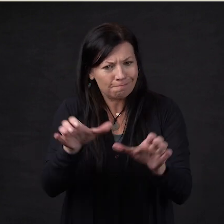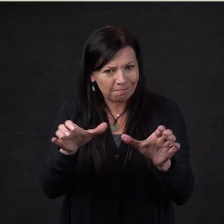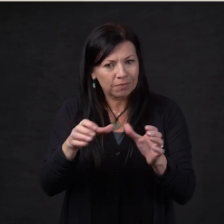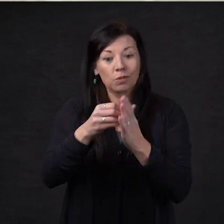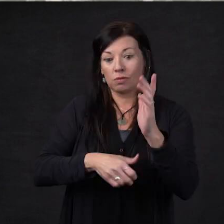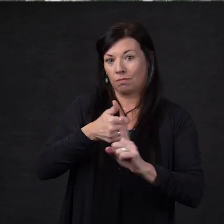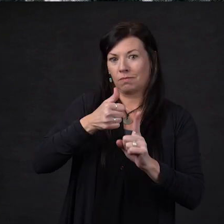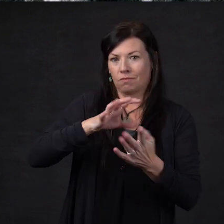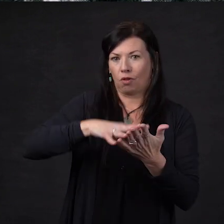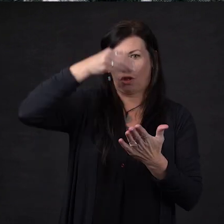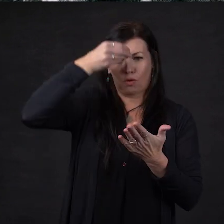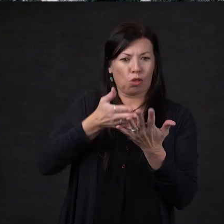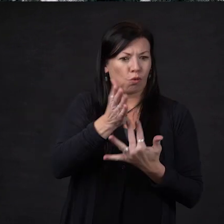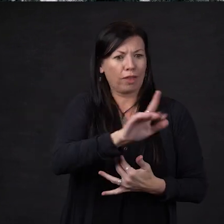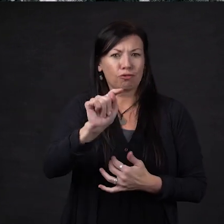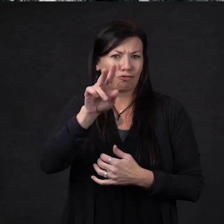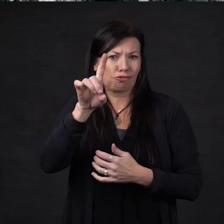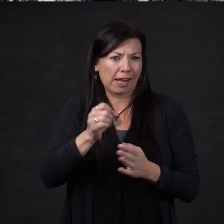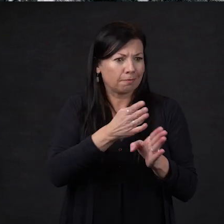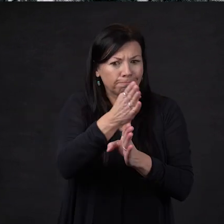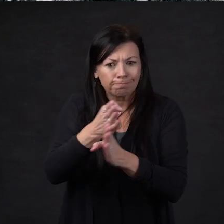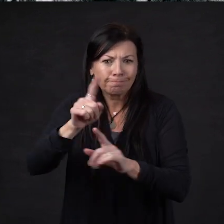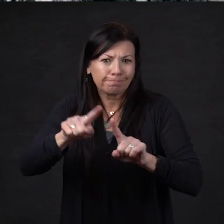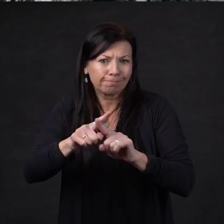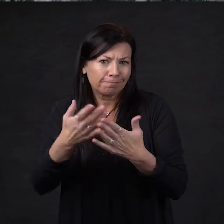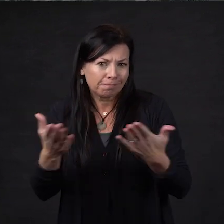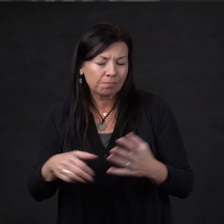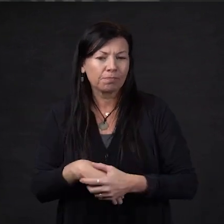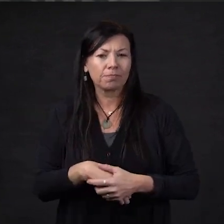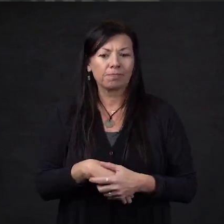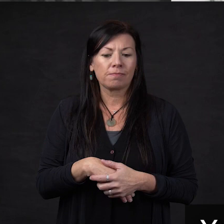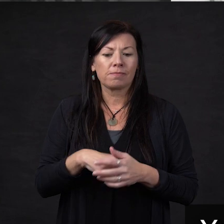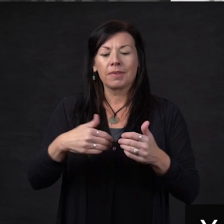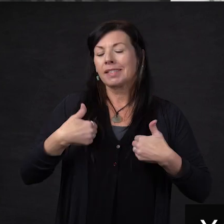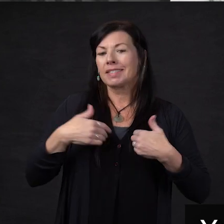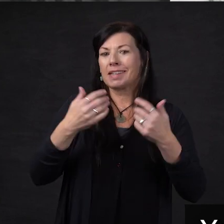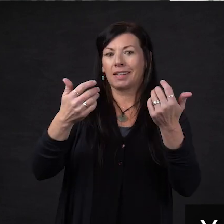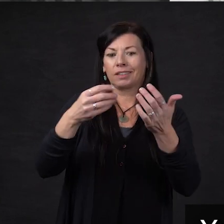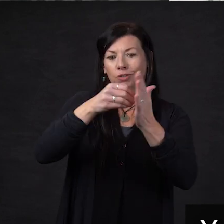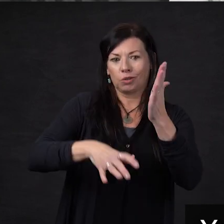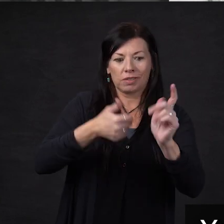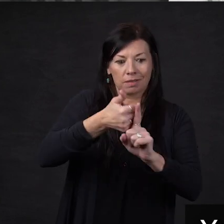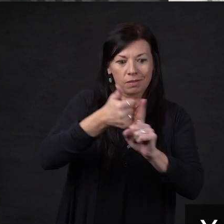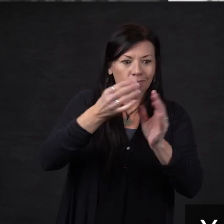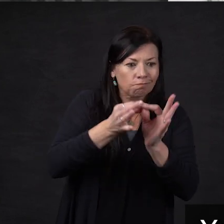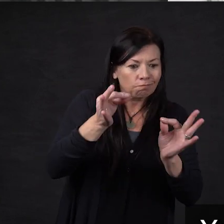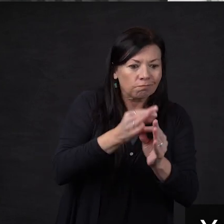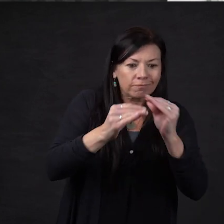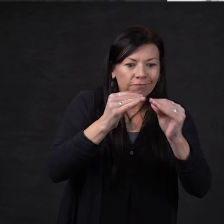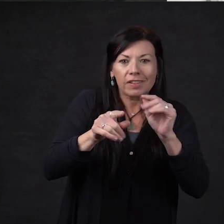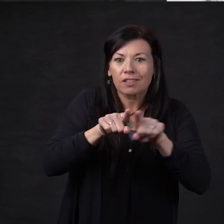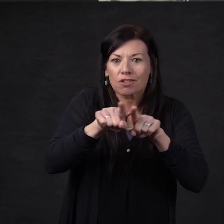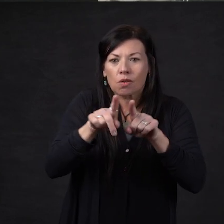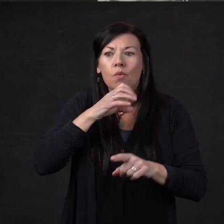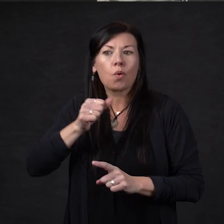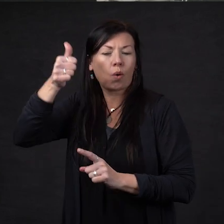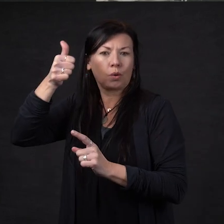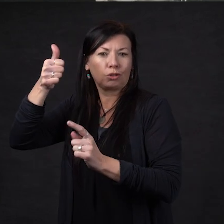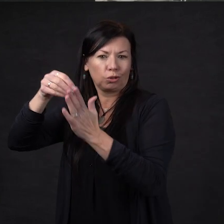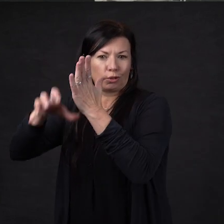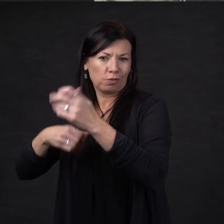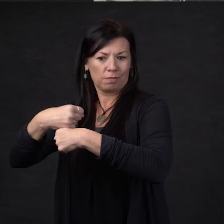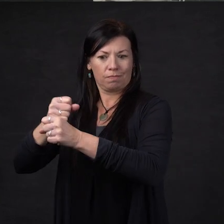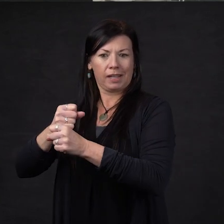Photo, the print shop. and students learned through their trades. Photos of each trade. Young sewing students darned socks, while older students